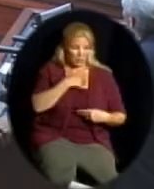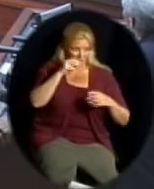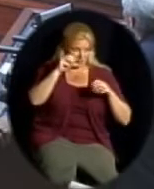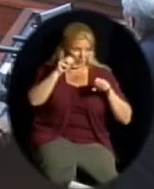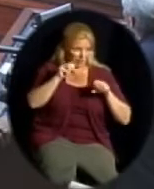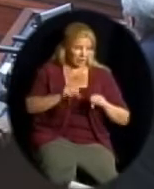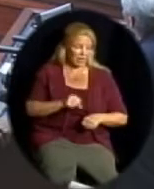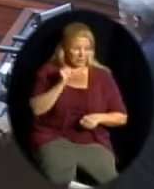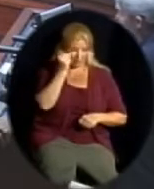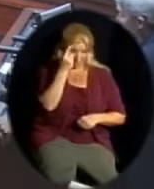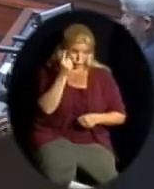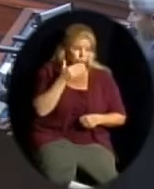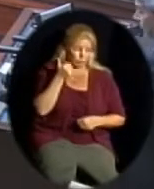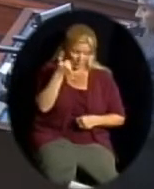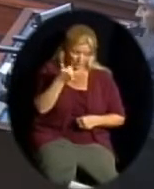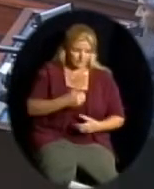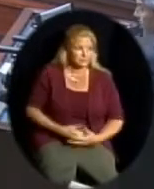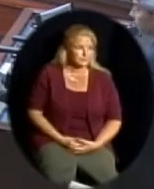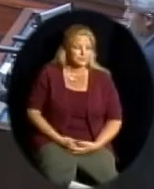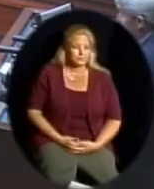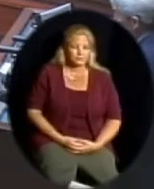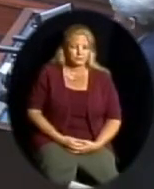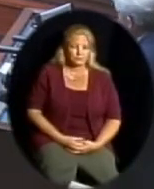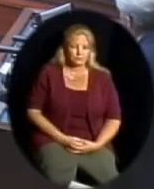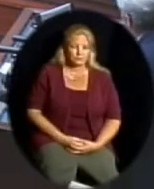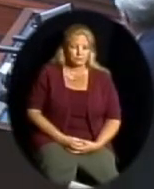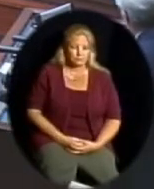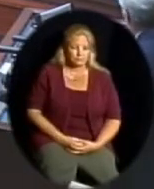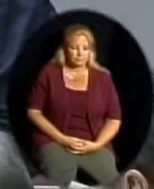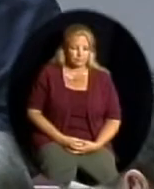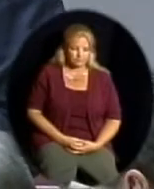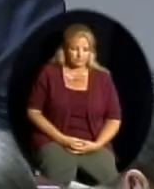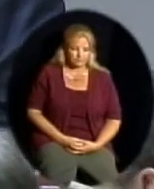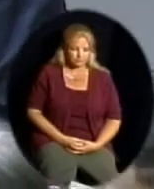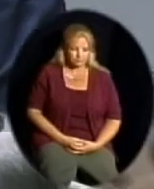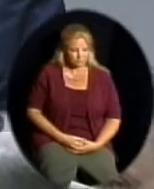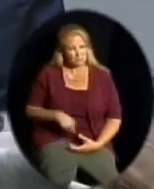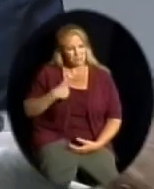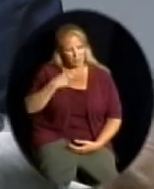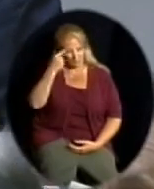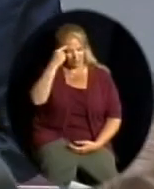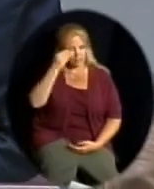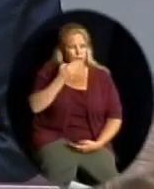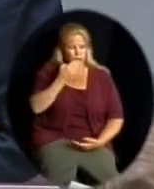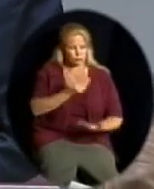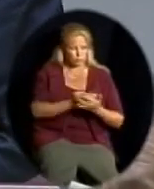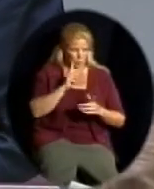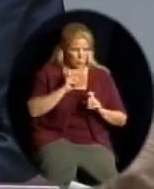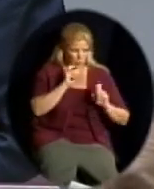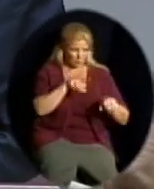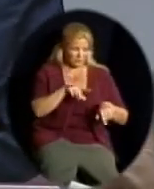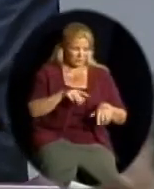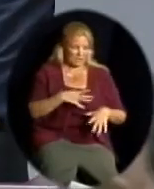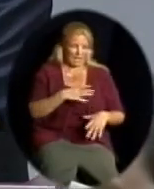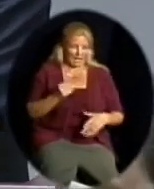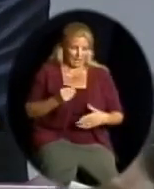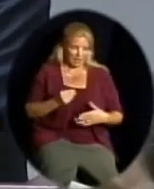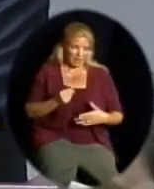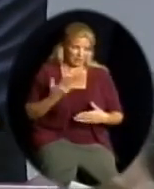Okay. Okay. I think that's a very good question, and I think one that has been discussed.